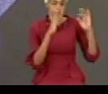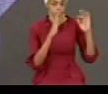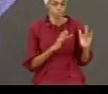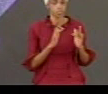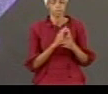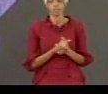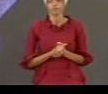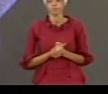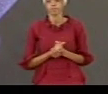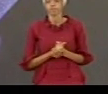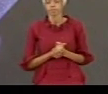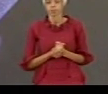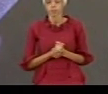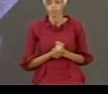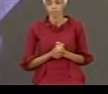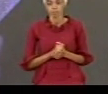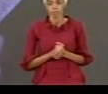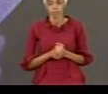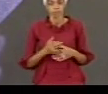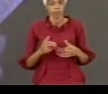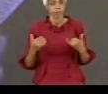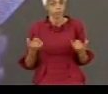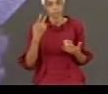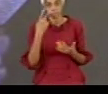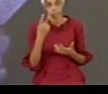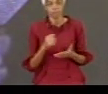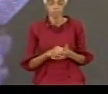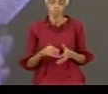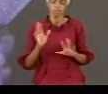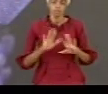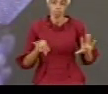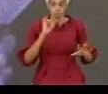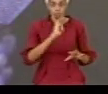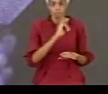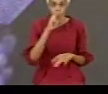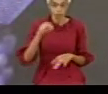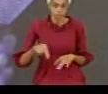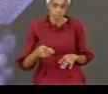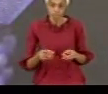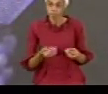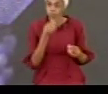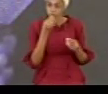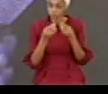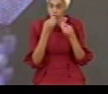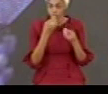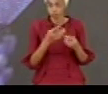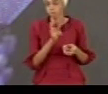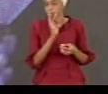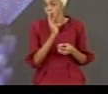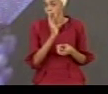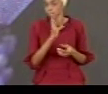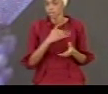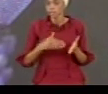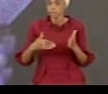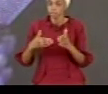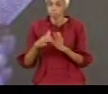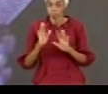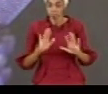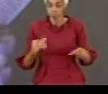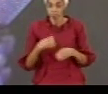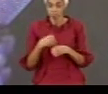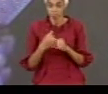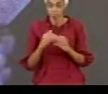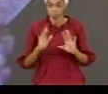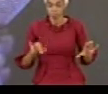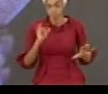left Egypt. They needed food and water. This led them to murmuring and complaining